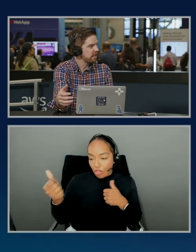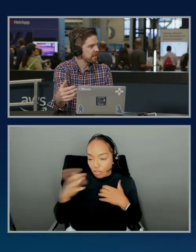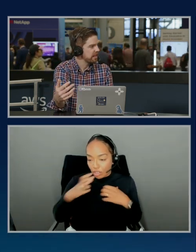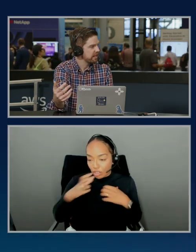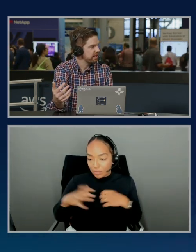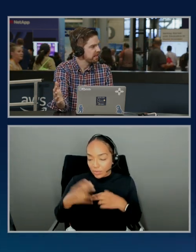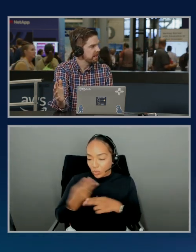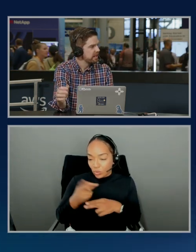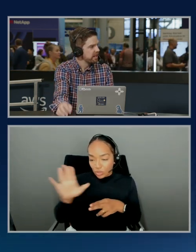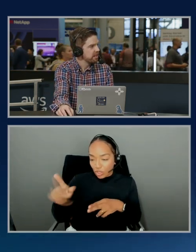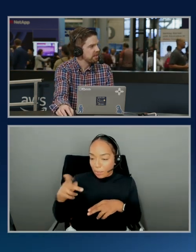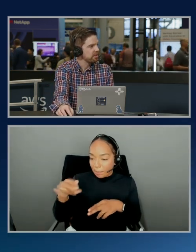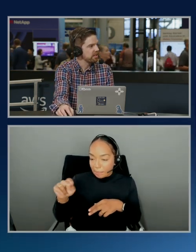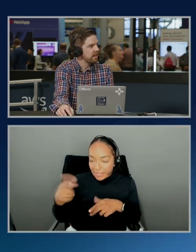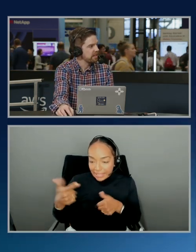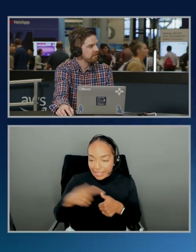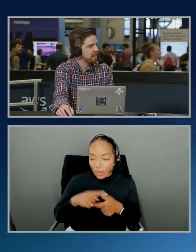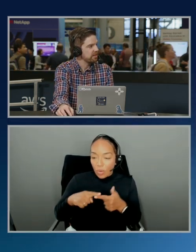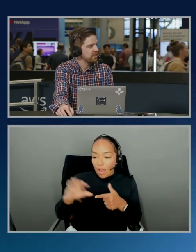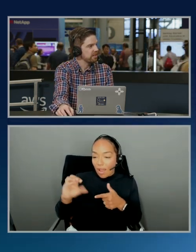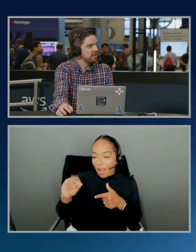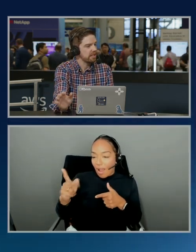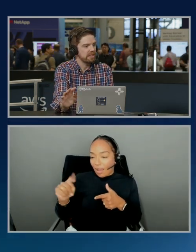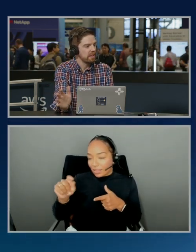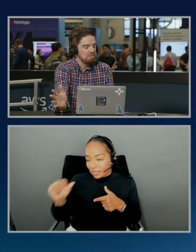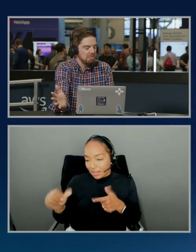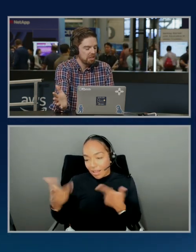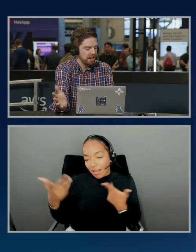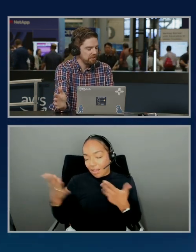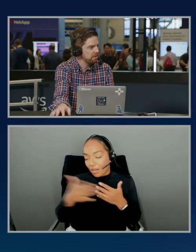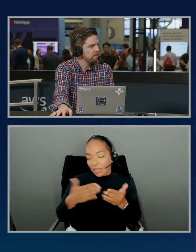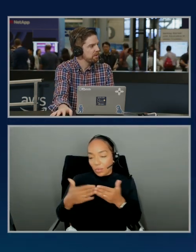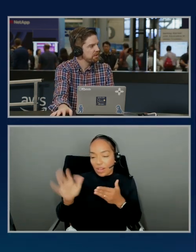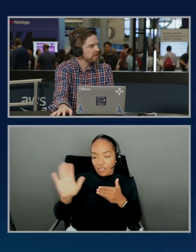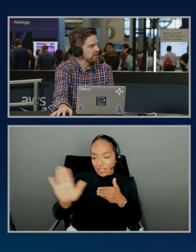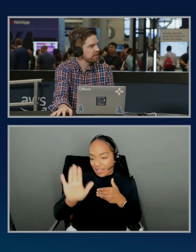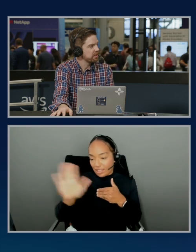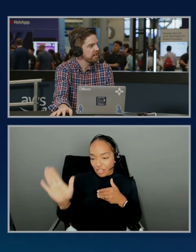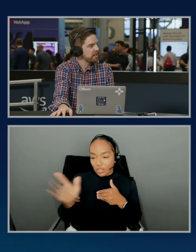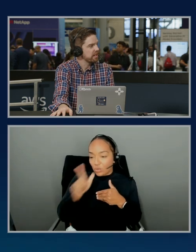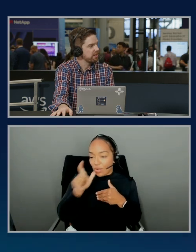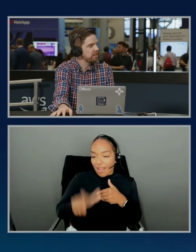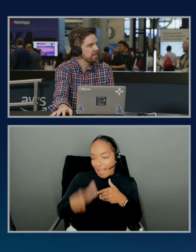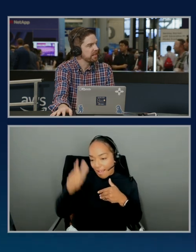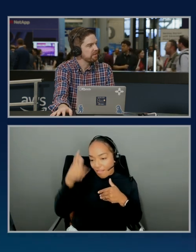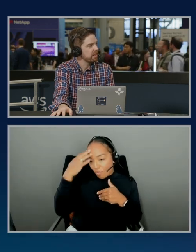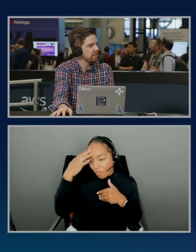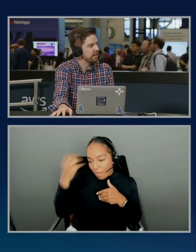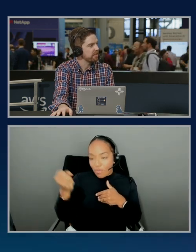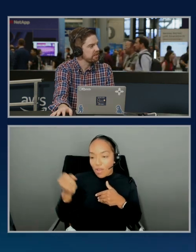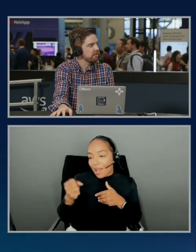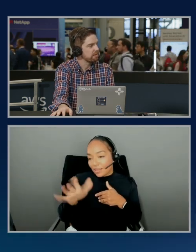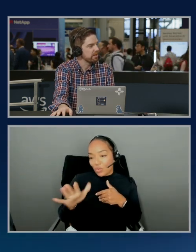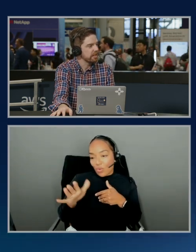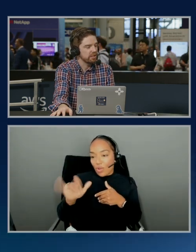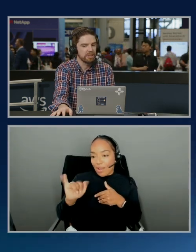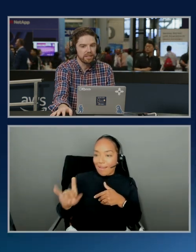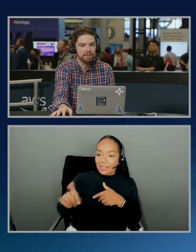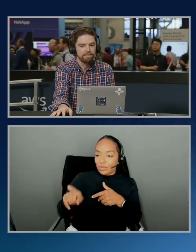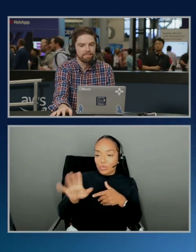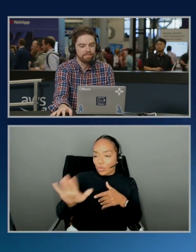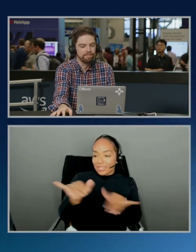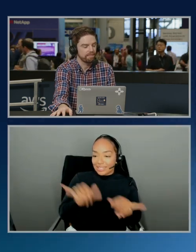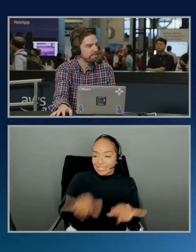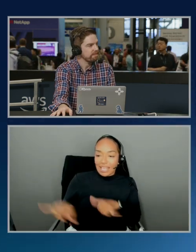or OneLogin or, all sorts of Active Directory services. You don't have to remember new credentials or anything. You just log in with your standard corporate